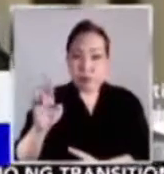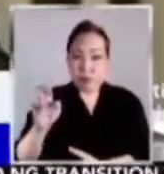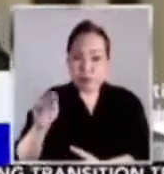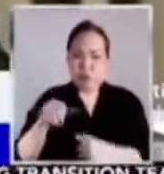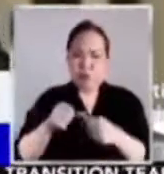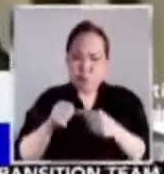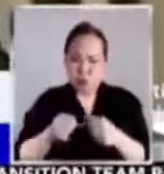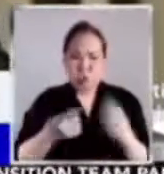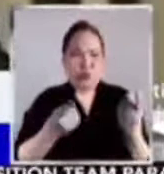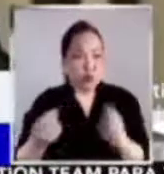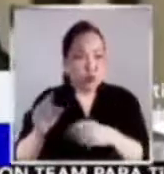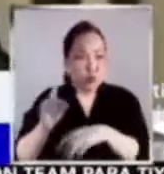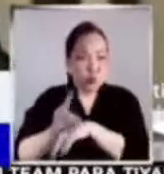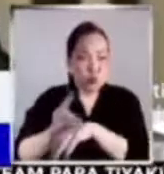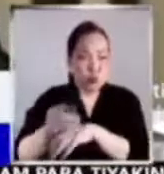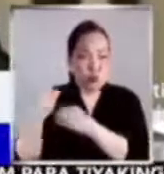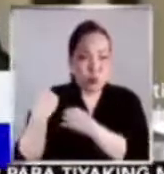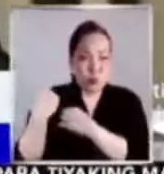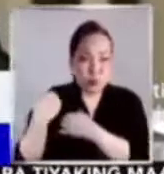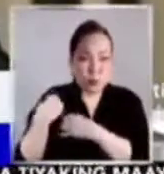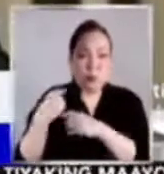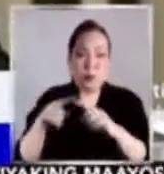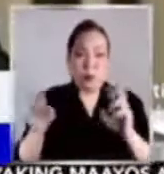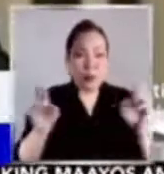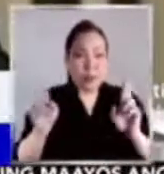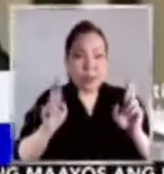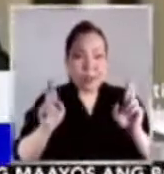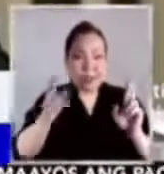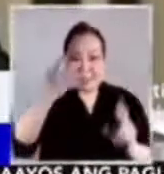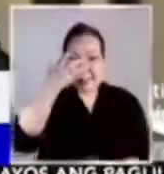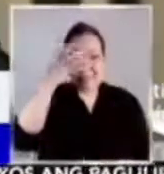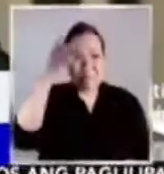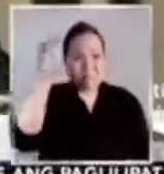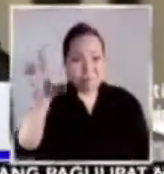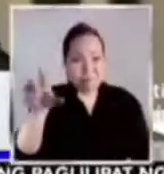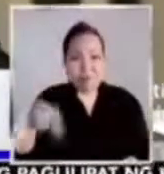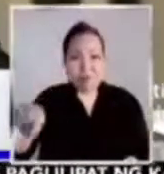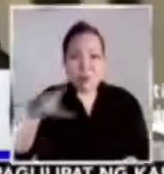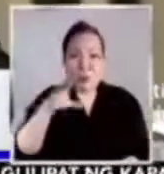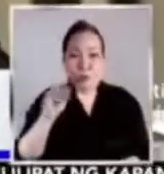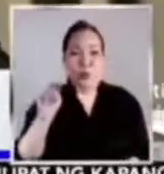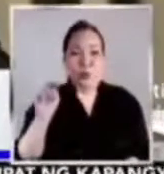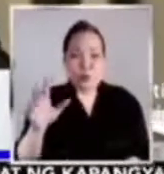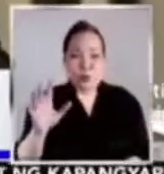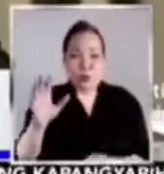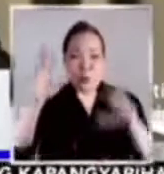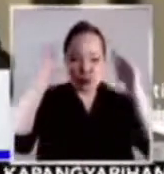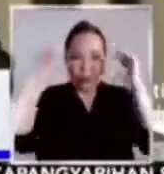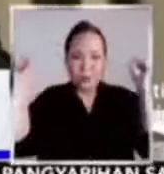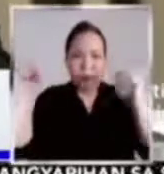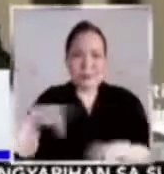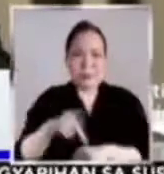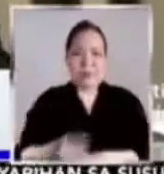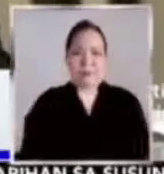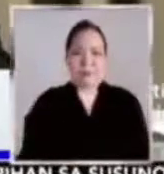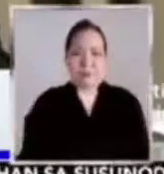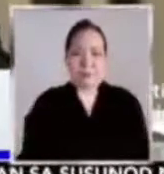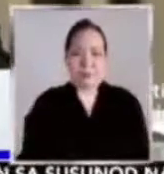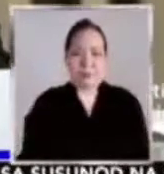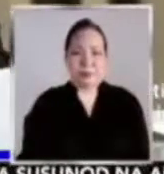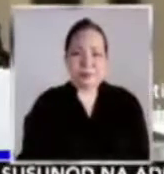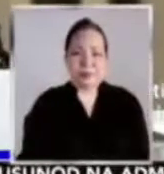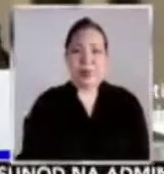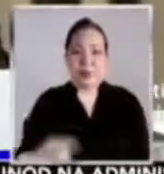duties, but ready to turn over the reins to the next president. It is the goal